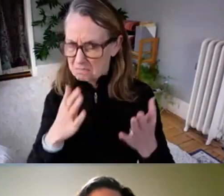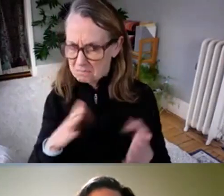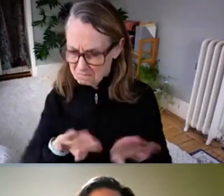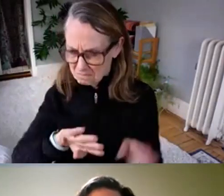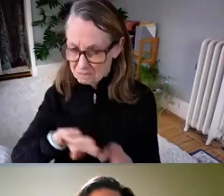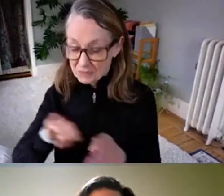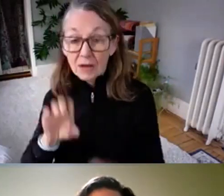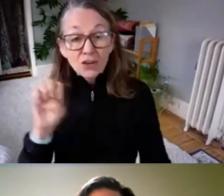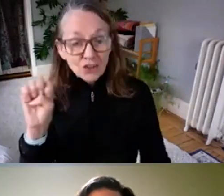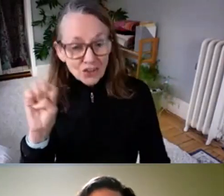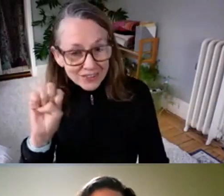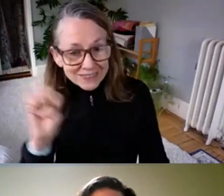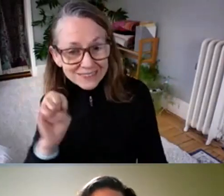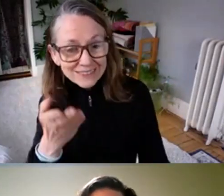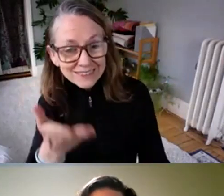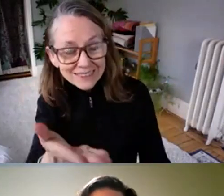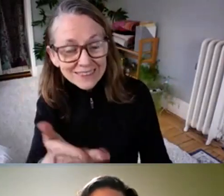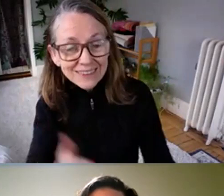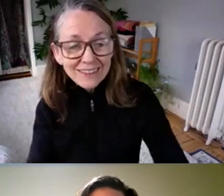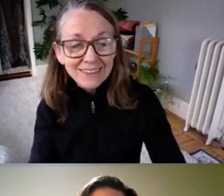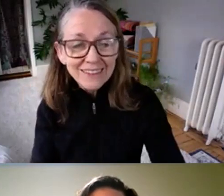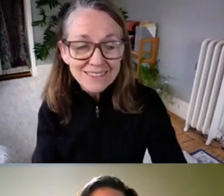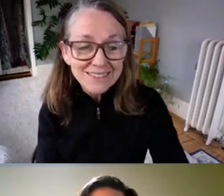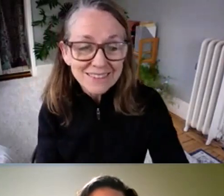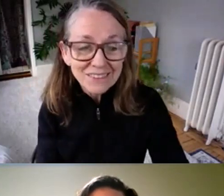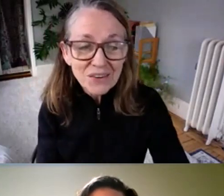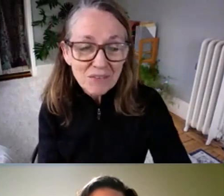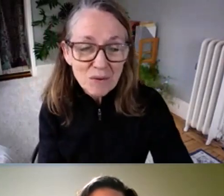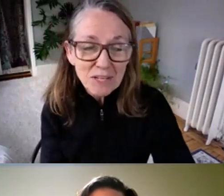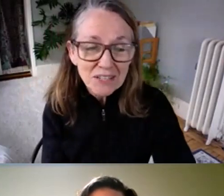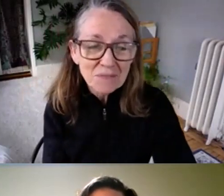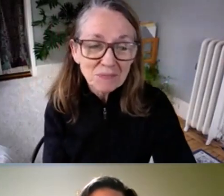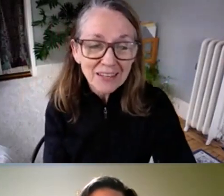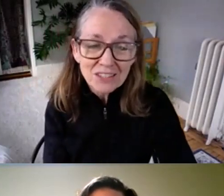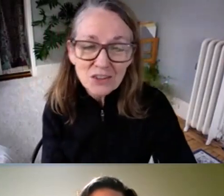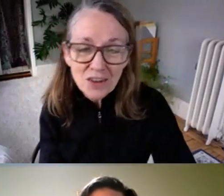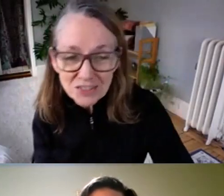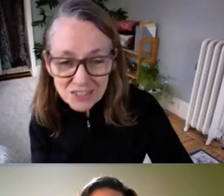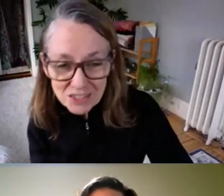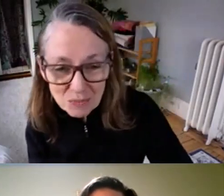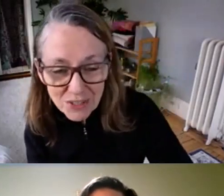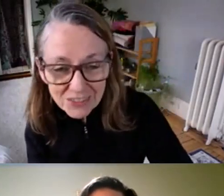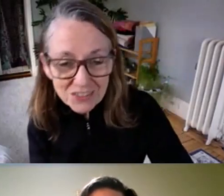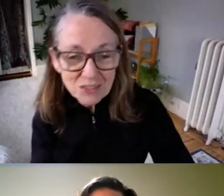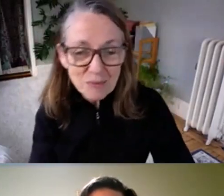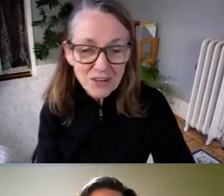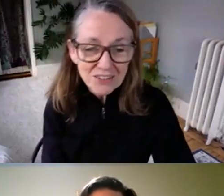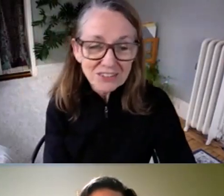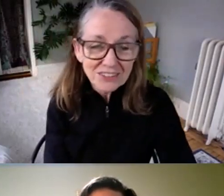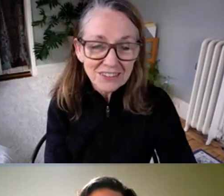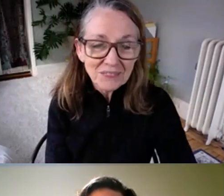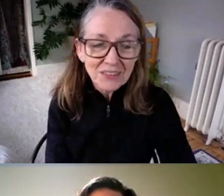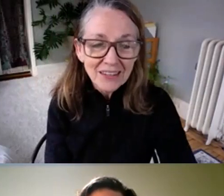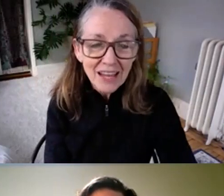Ernest. Yes. Hello, everybody. And congratulations, Brett, on your